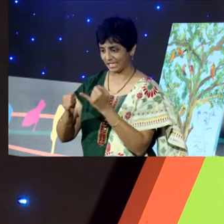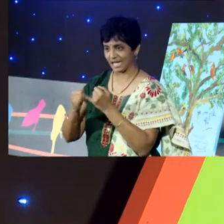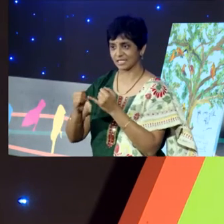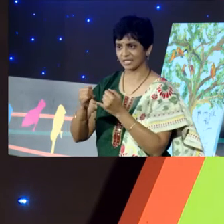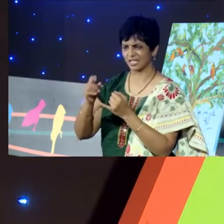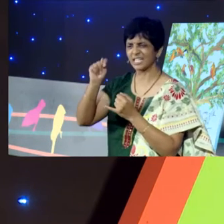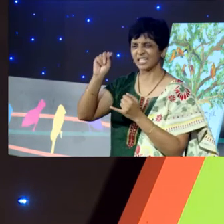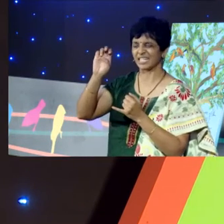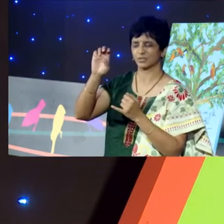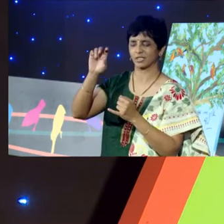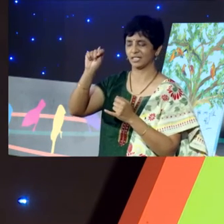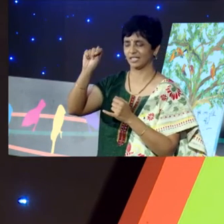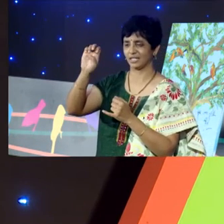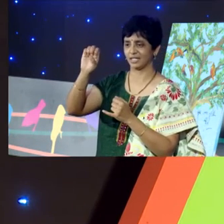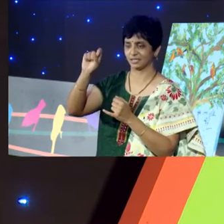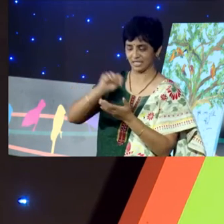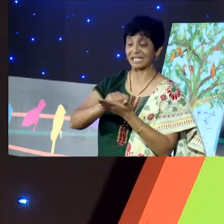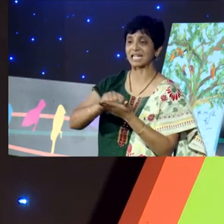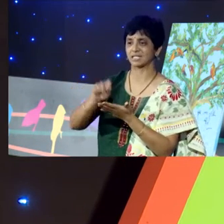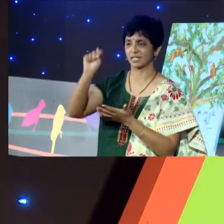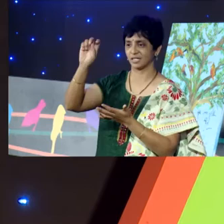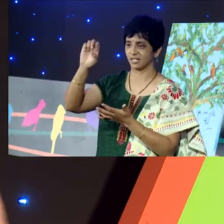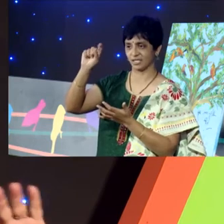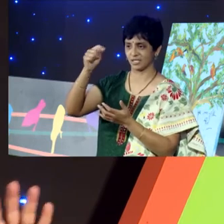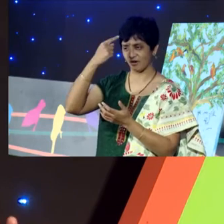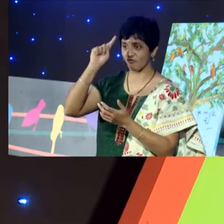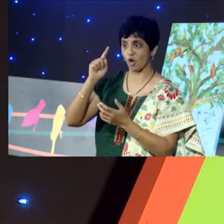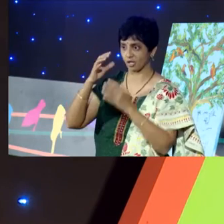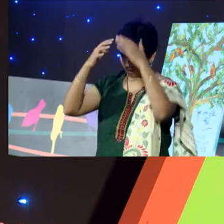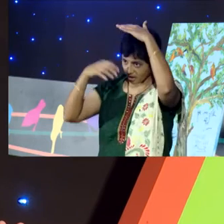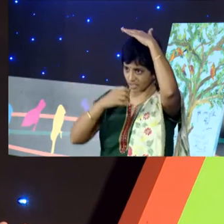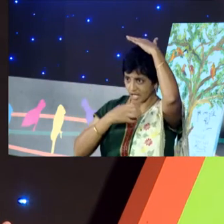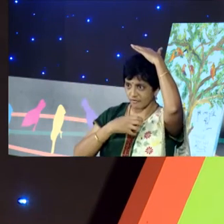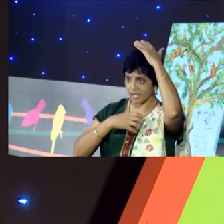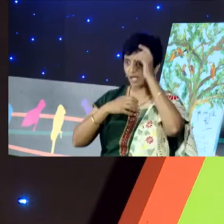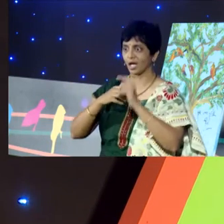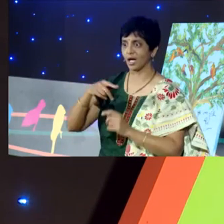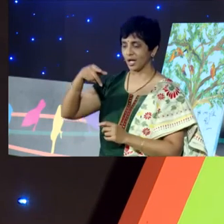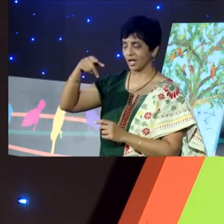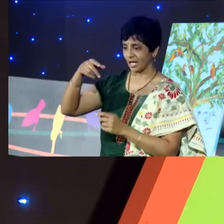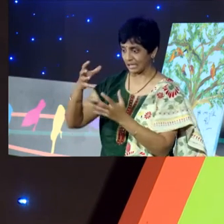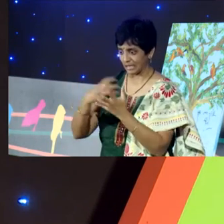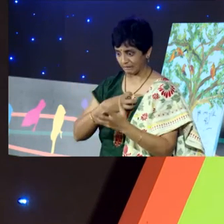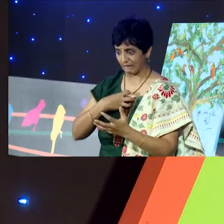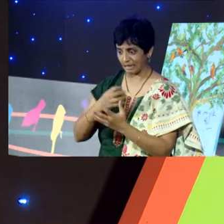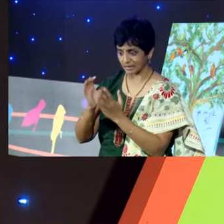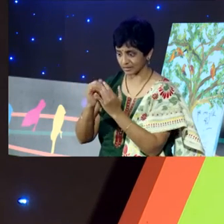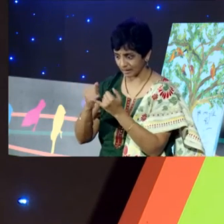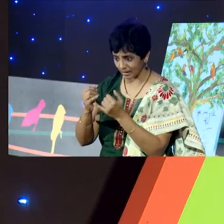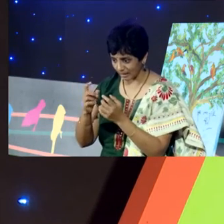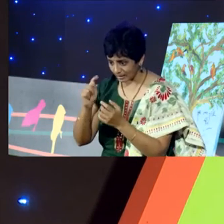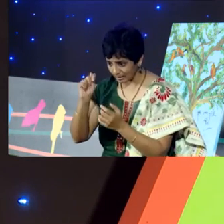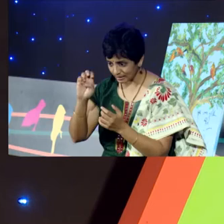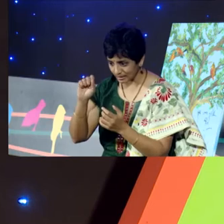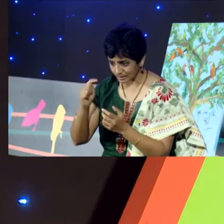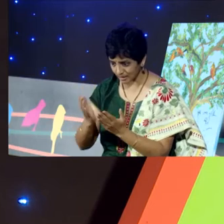And I'd failed in physics when I was 14. And I'd never seen it again. And at 40, I had to look at Archimedes'